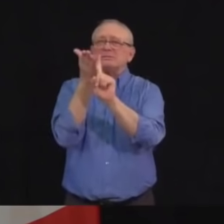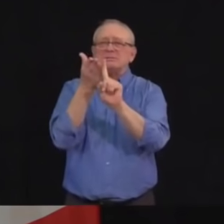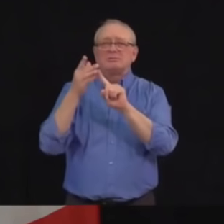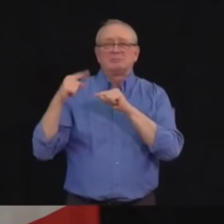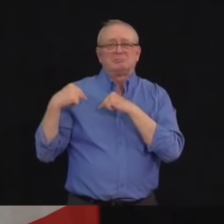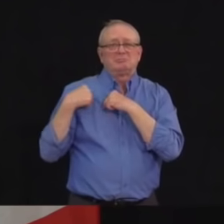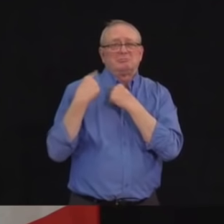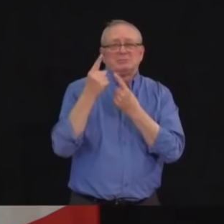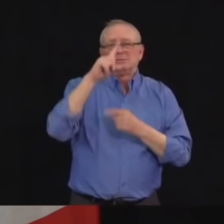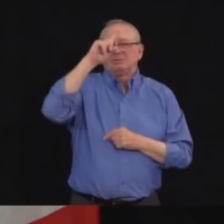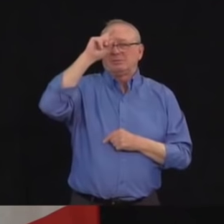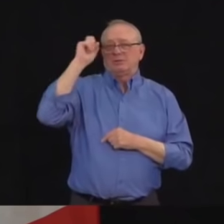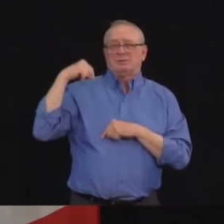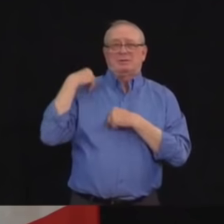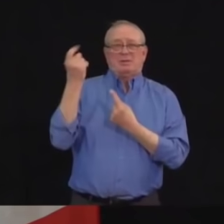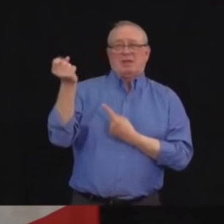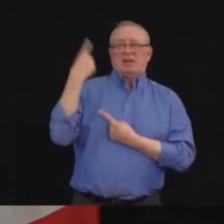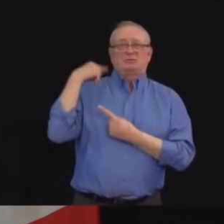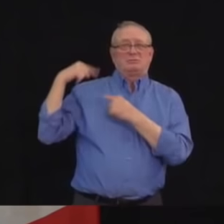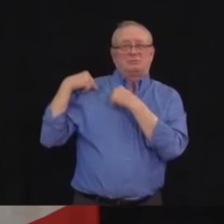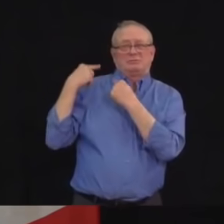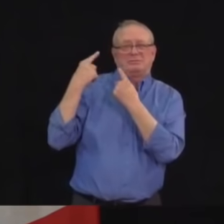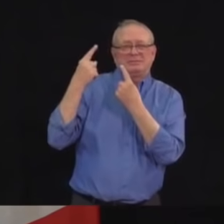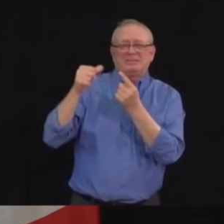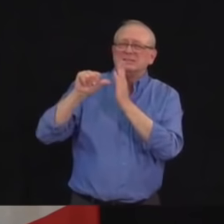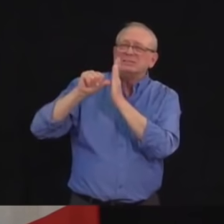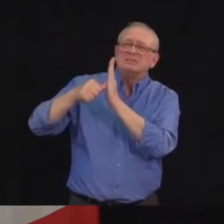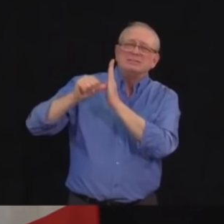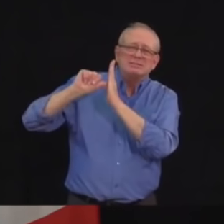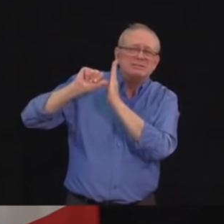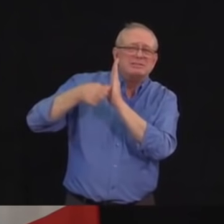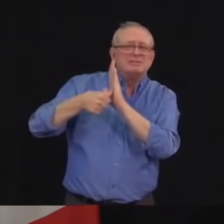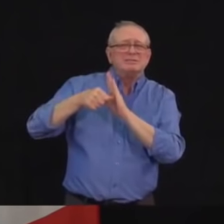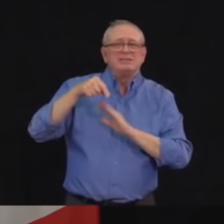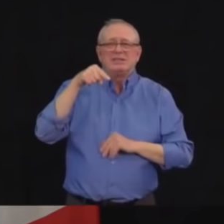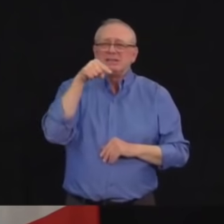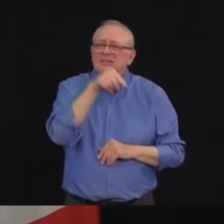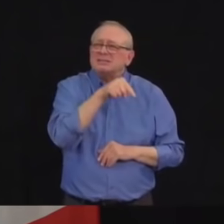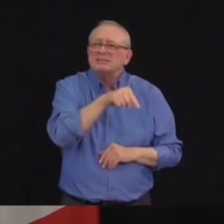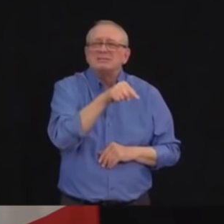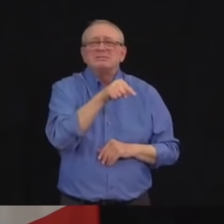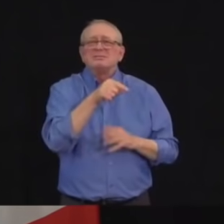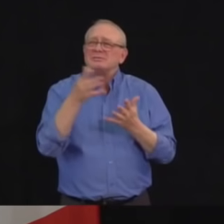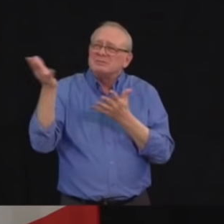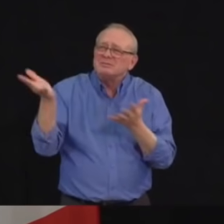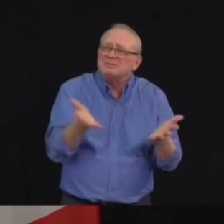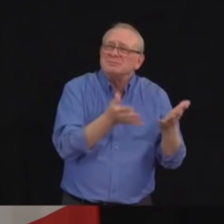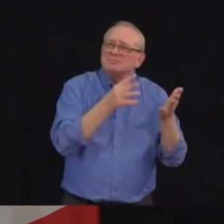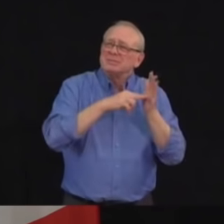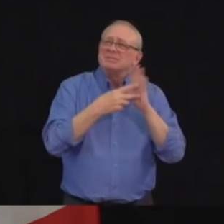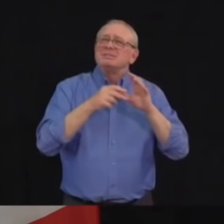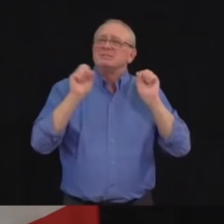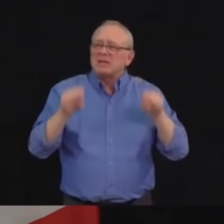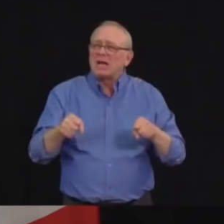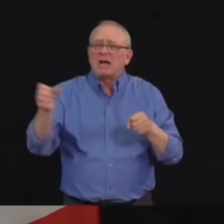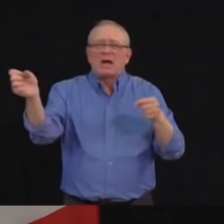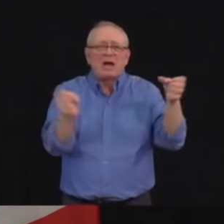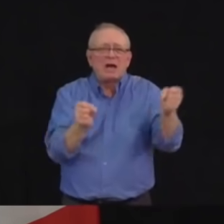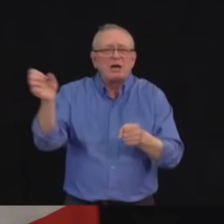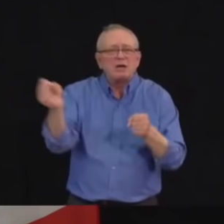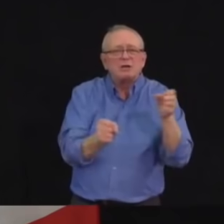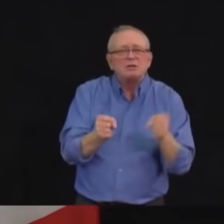way of getting good blue-collar skilled labor back to work, folks who have been laid